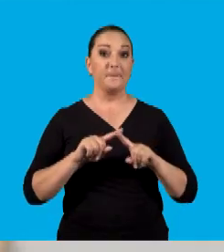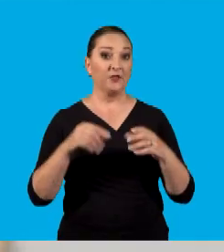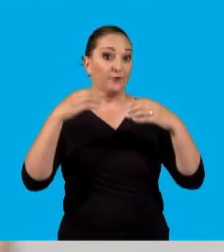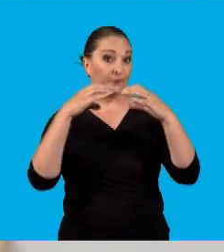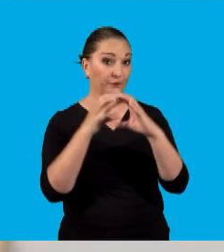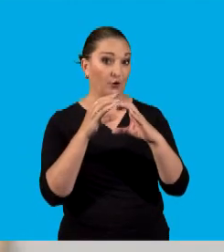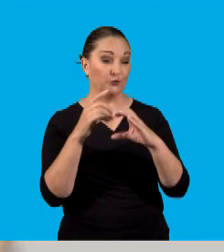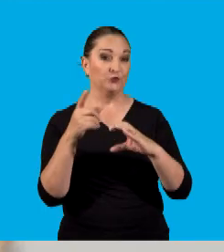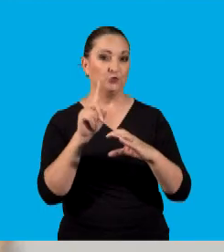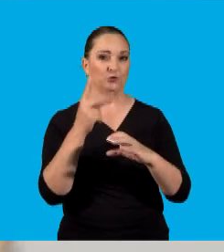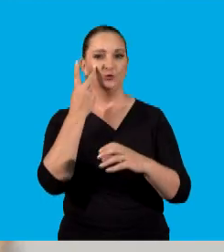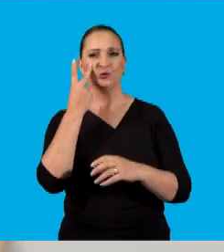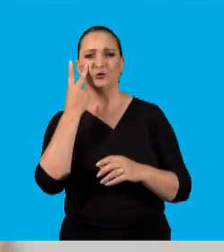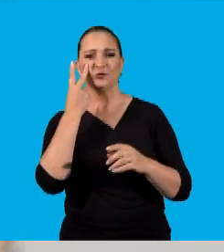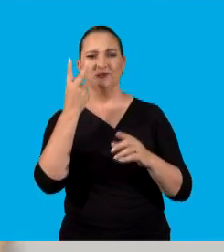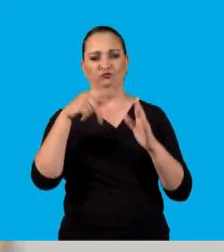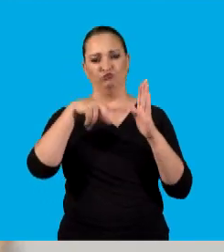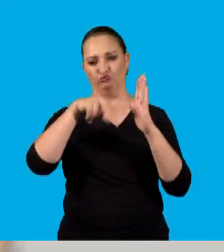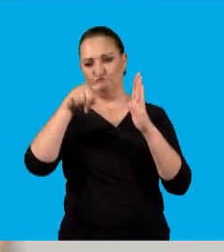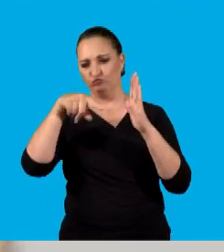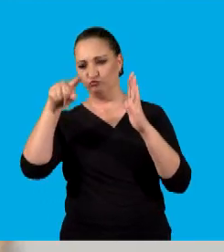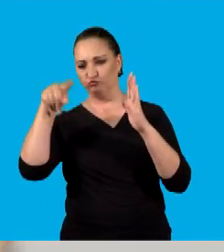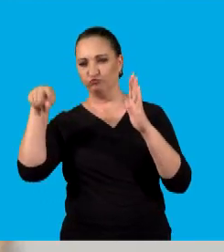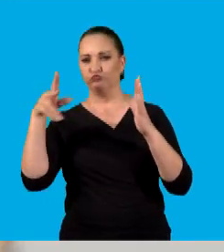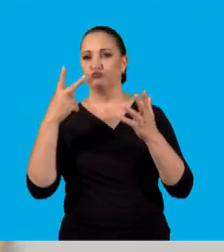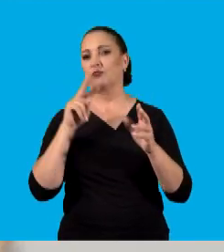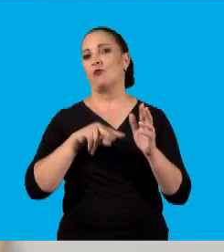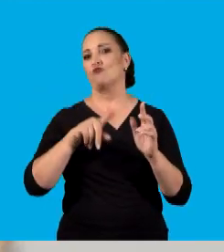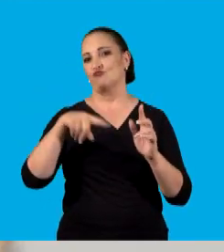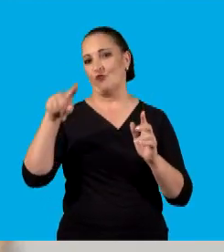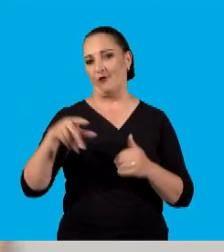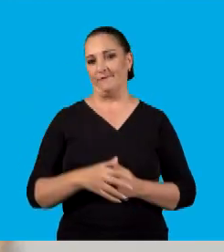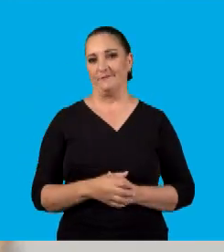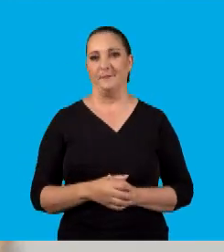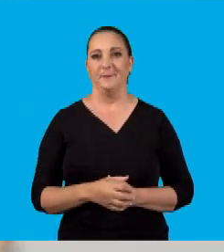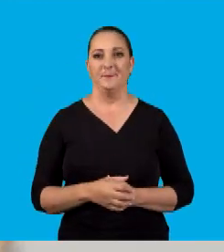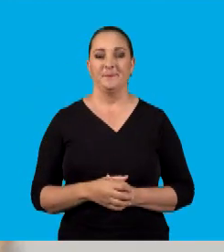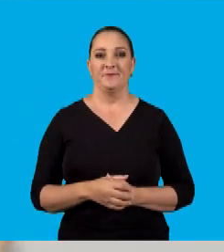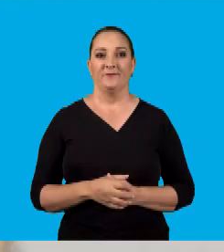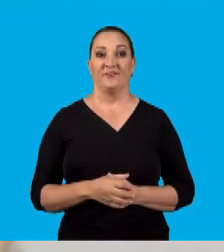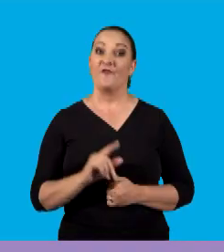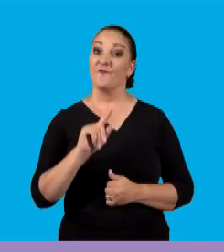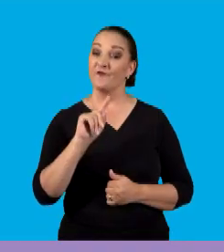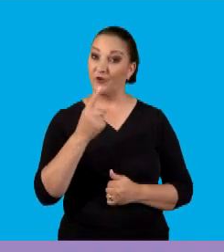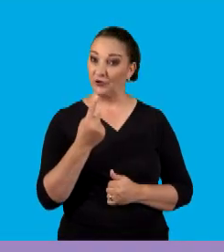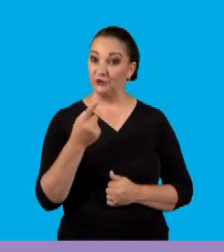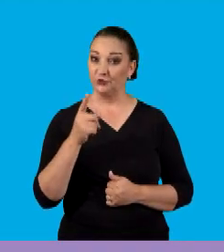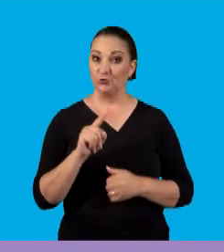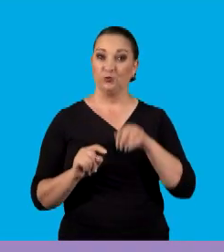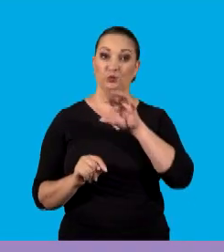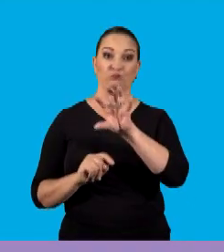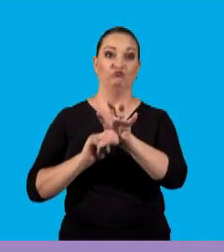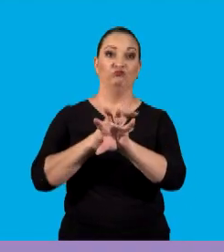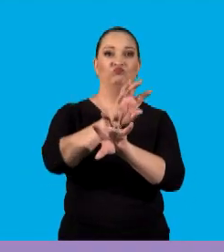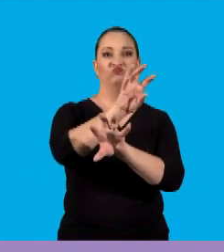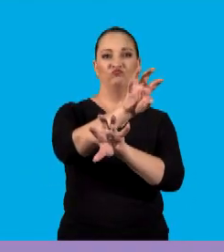today. So as we have mentioned, the focus of our lesson is interpreting graphs, and we are going to be looking at the topics